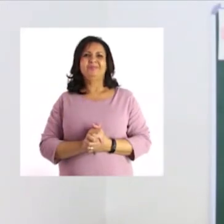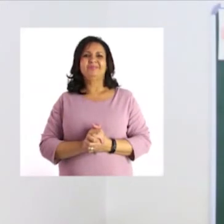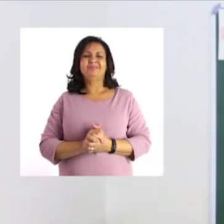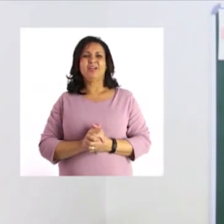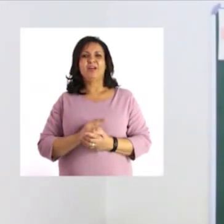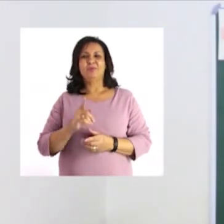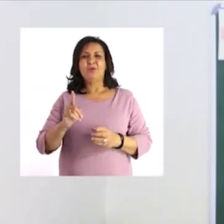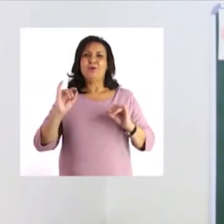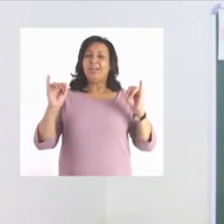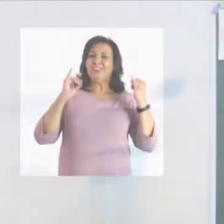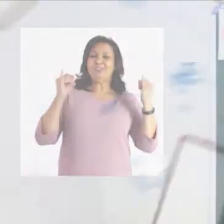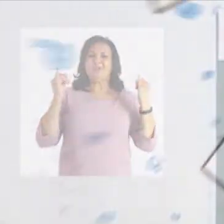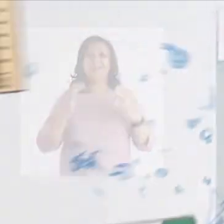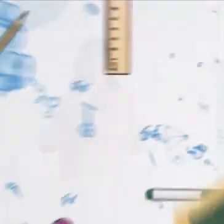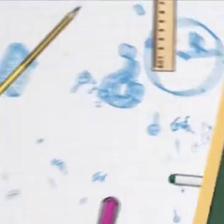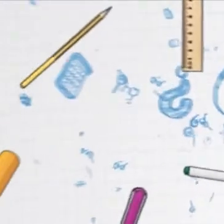that exercise.